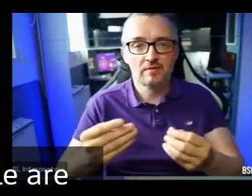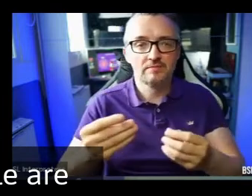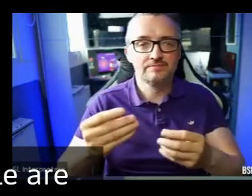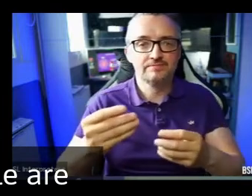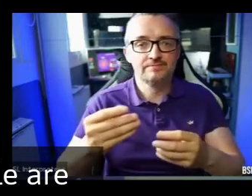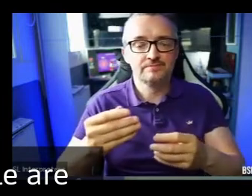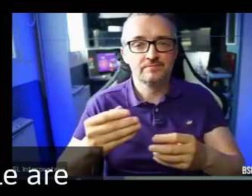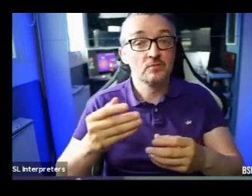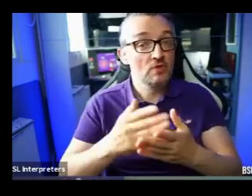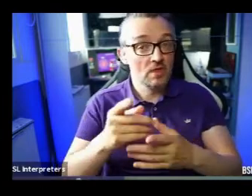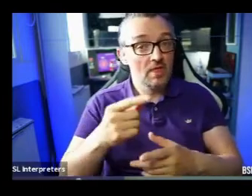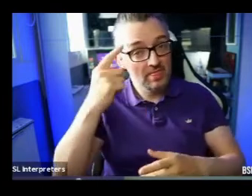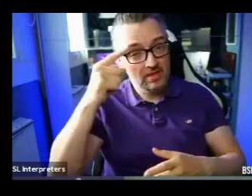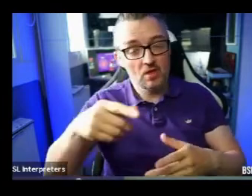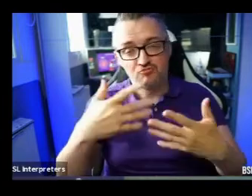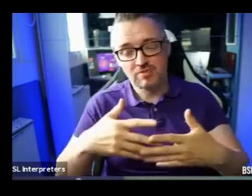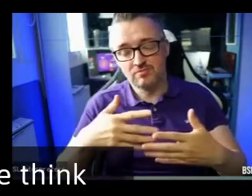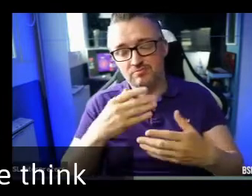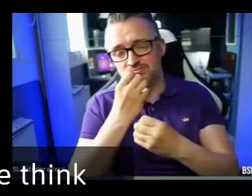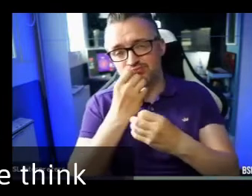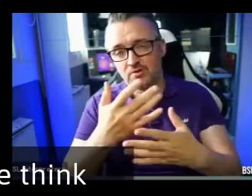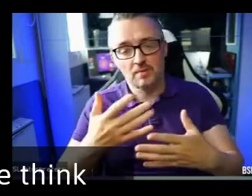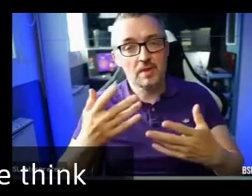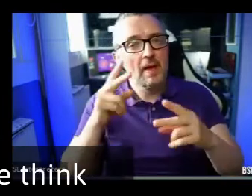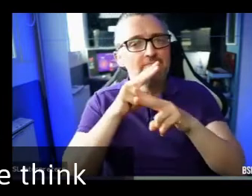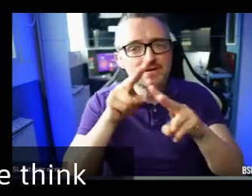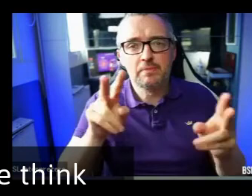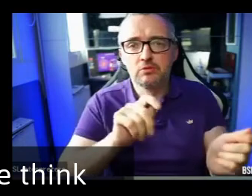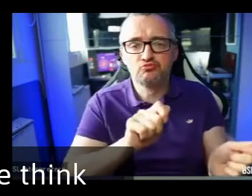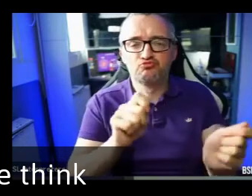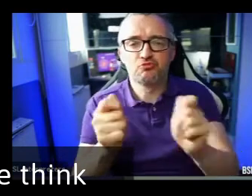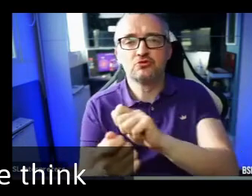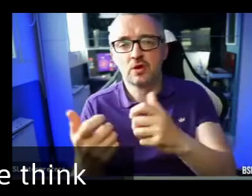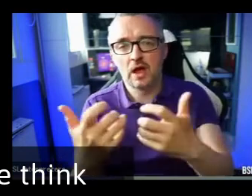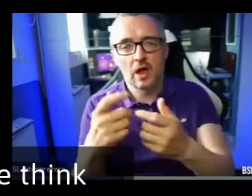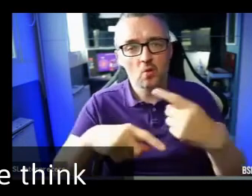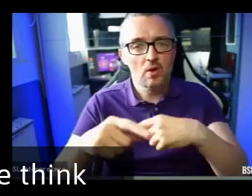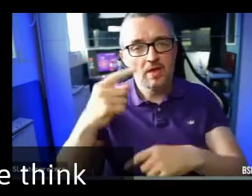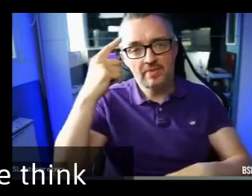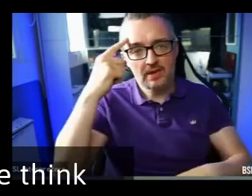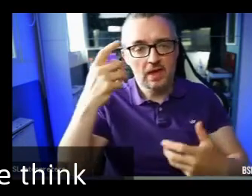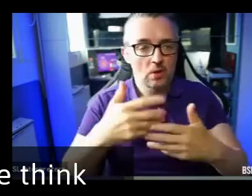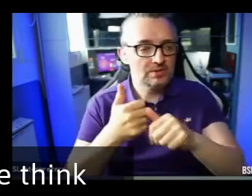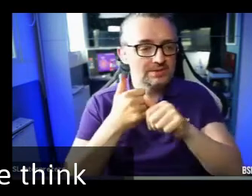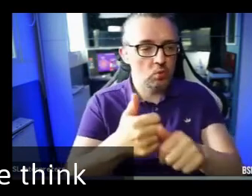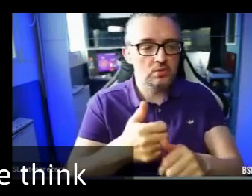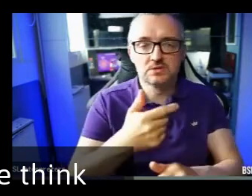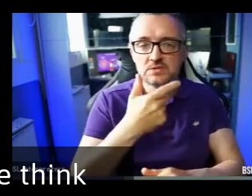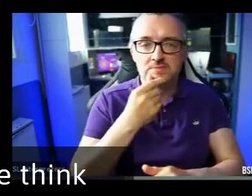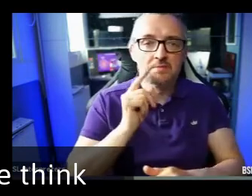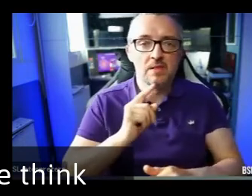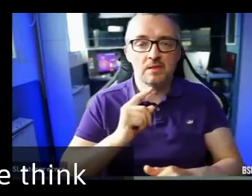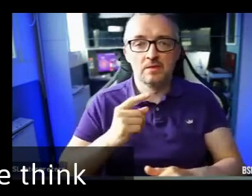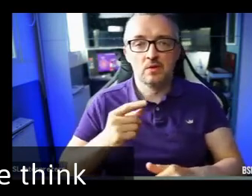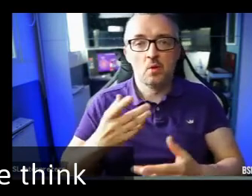power is shared. And I think that's quite a remarkable but very visible transition in how we think about and support people living